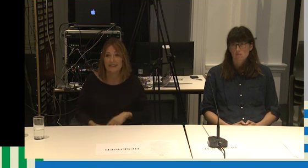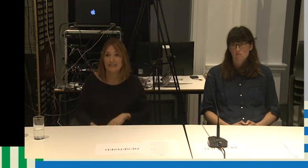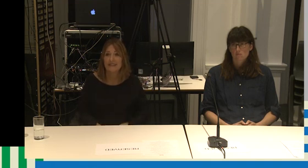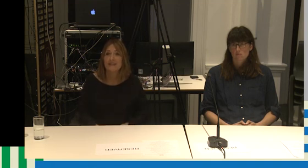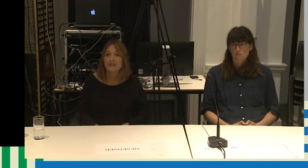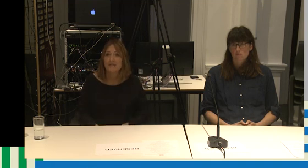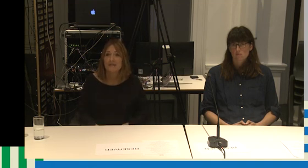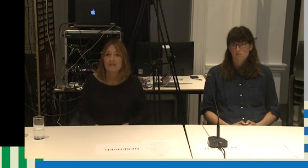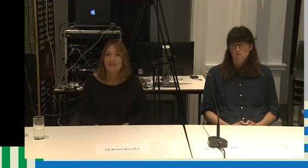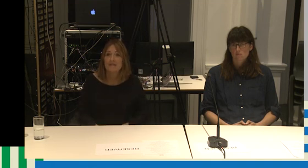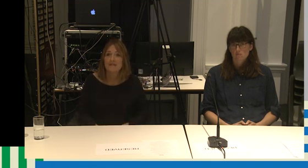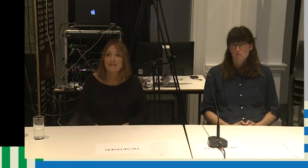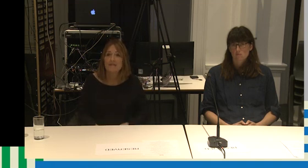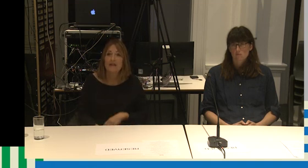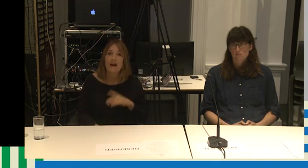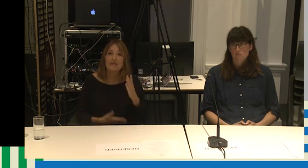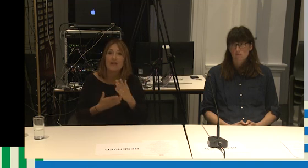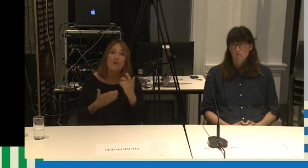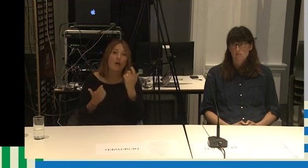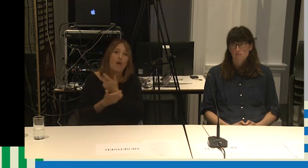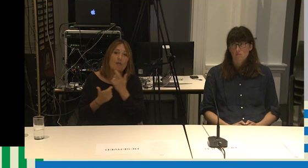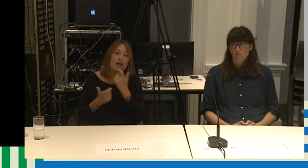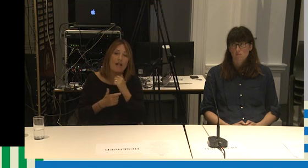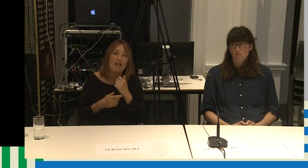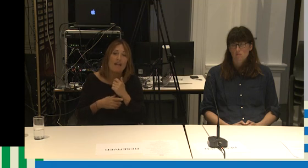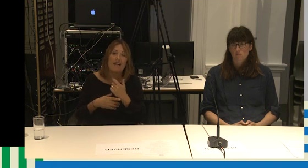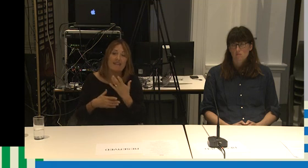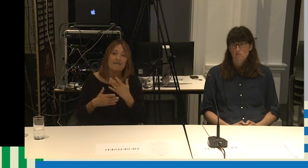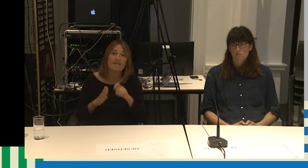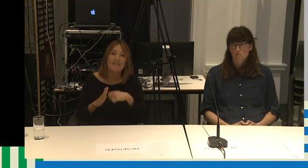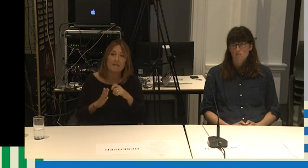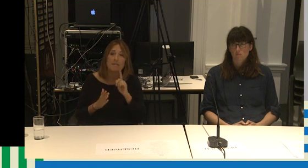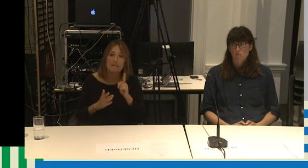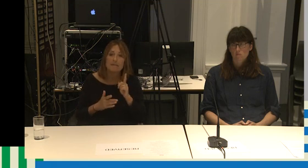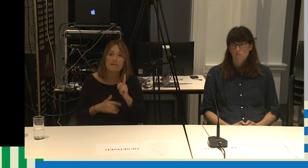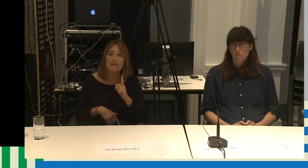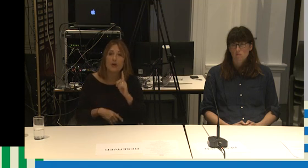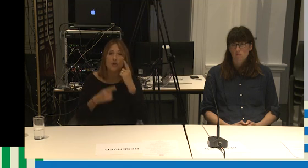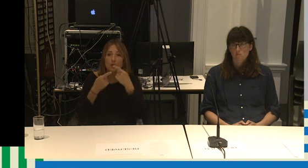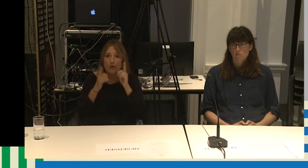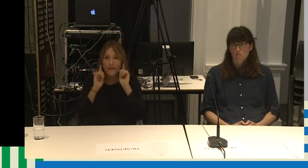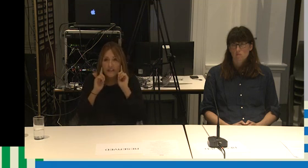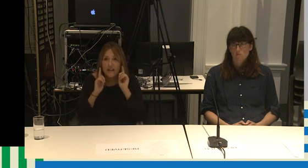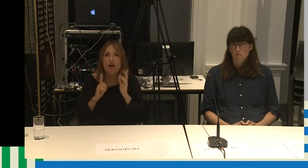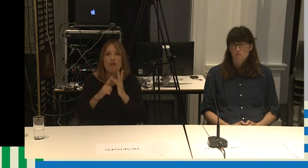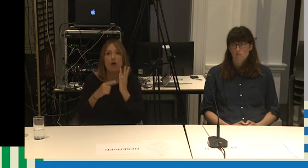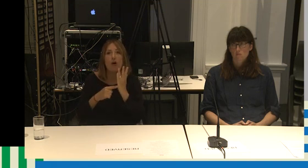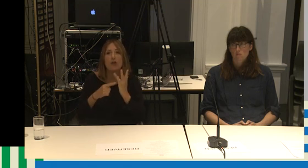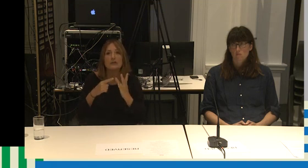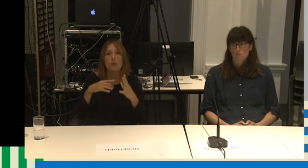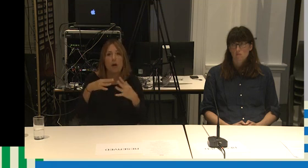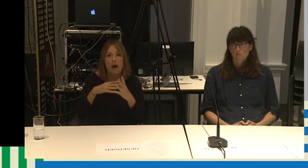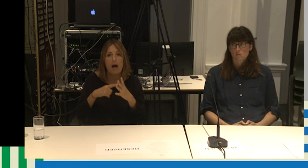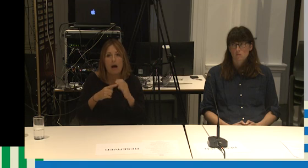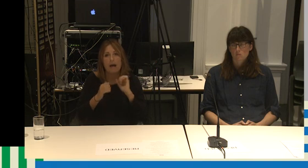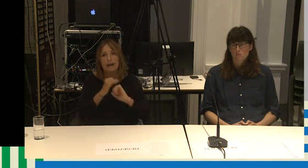put a serious note on this because it's quite a comical film, but the University of Ottawa in Canada recently